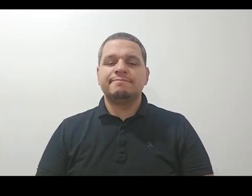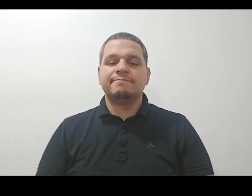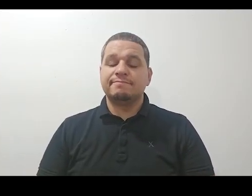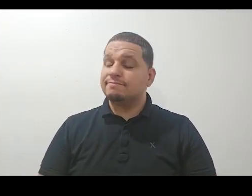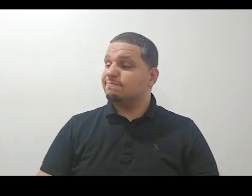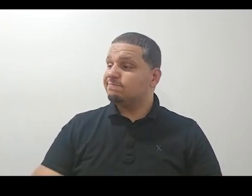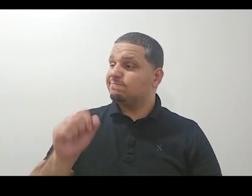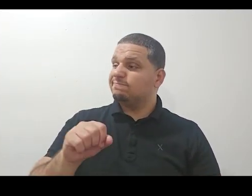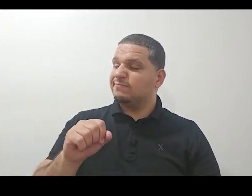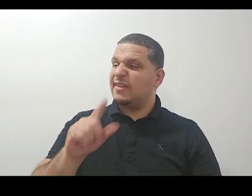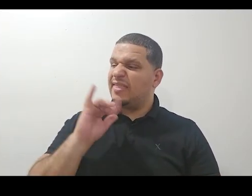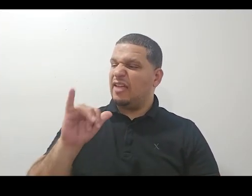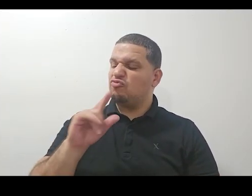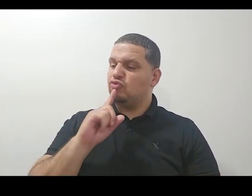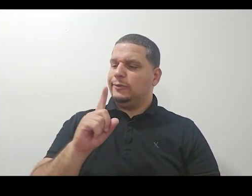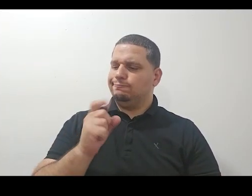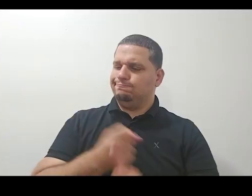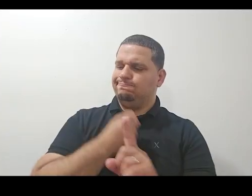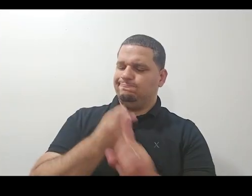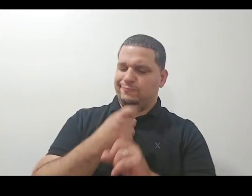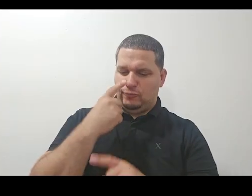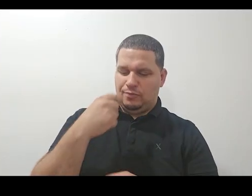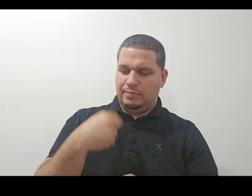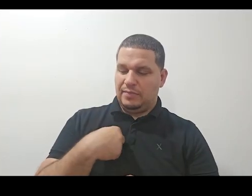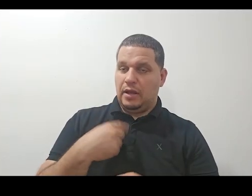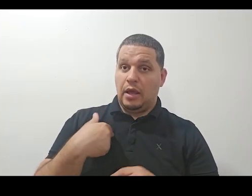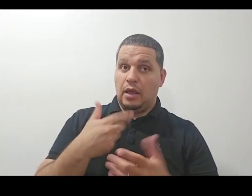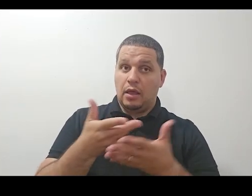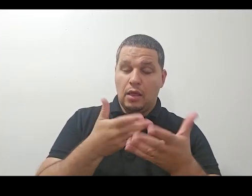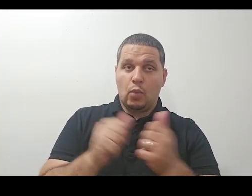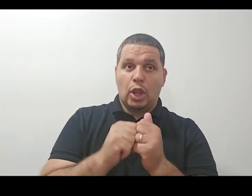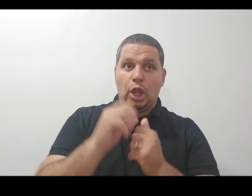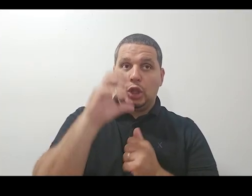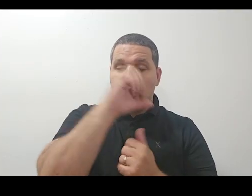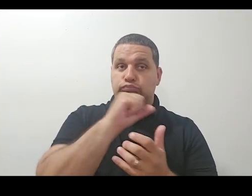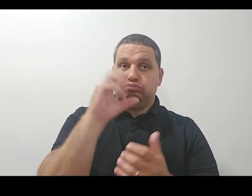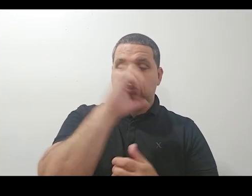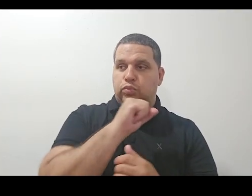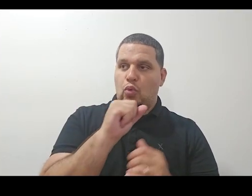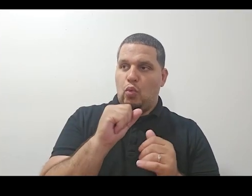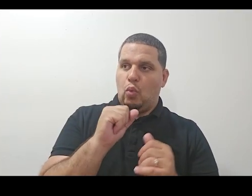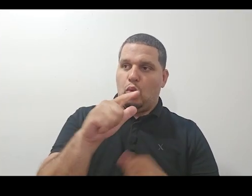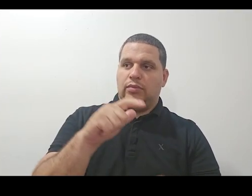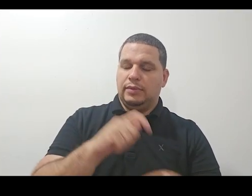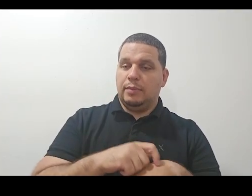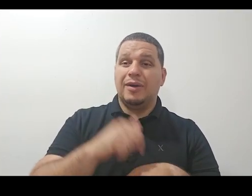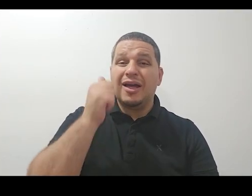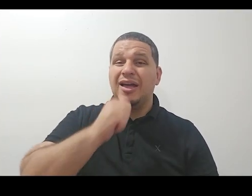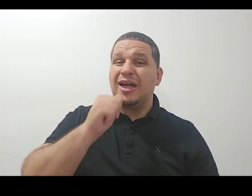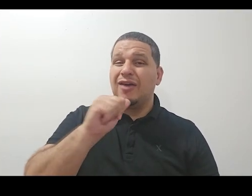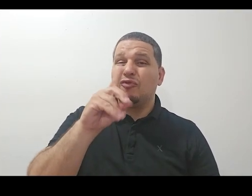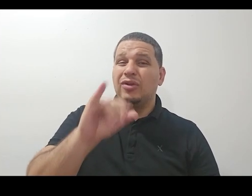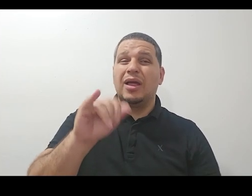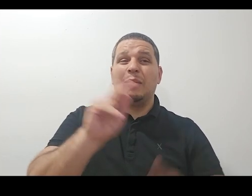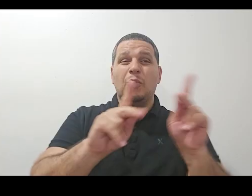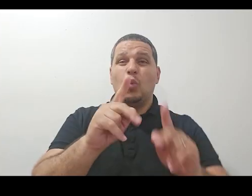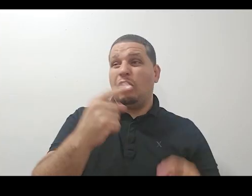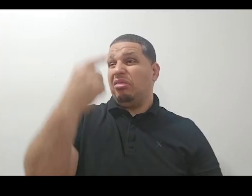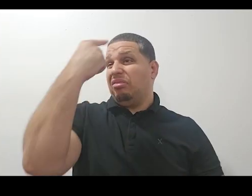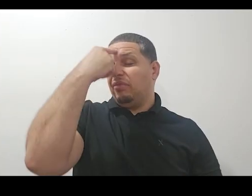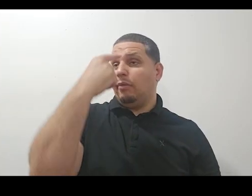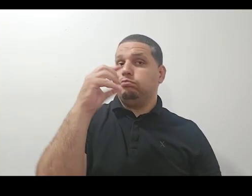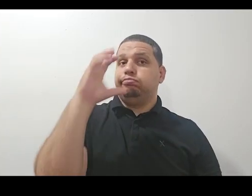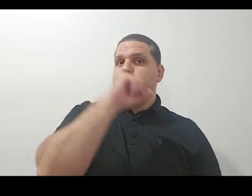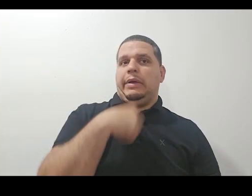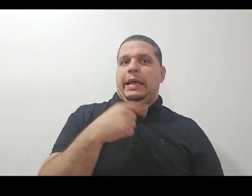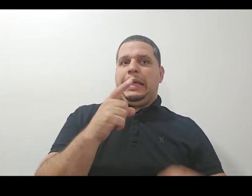Yes, that really hits home. I deal with assumptions a lot. Every day, somebody's just assuming I can or cannot